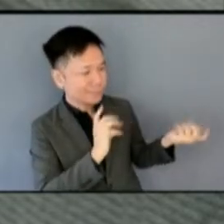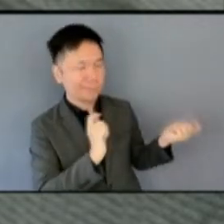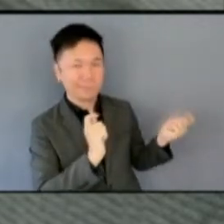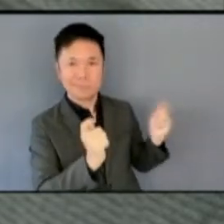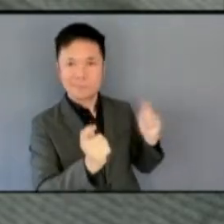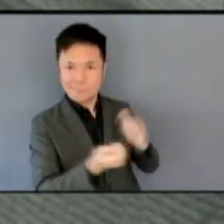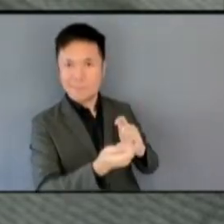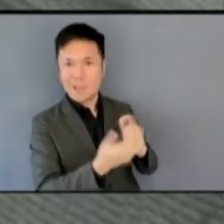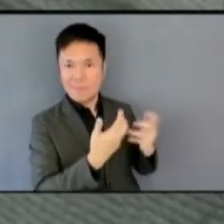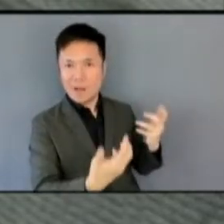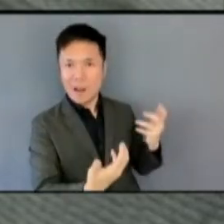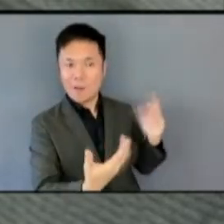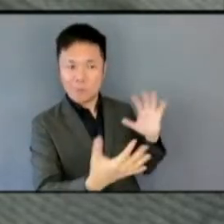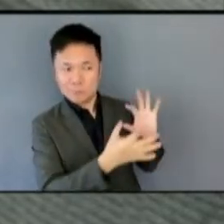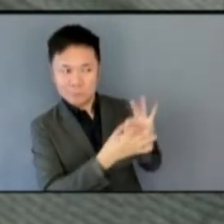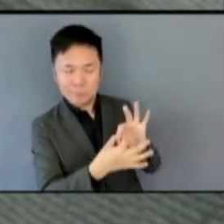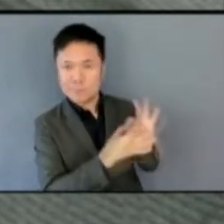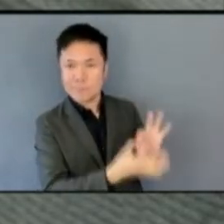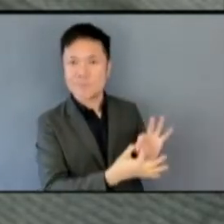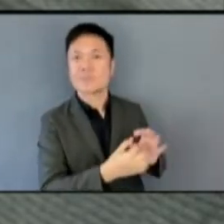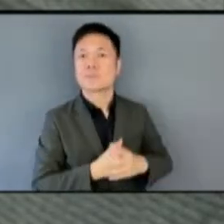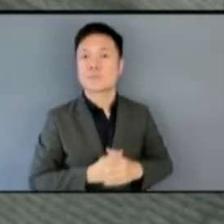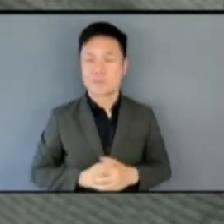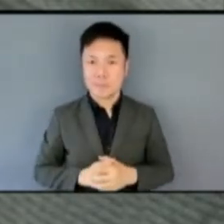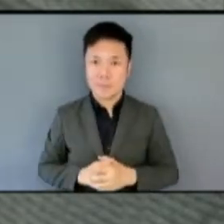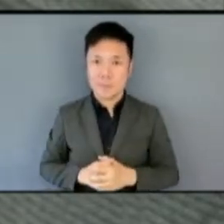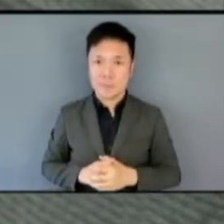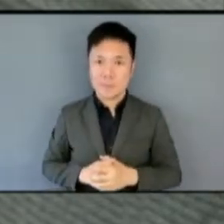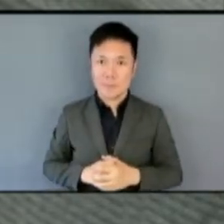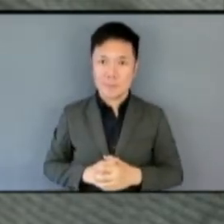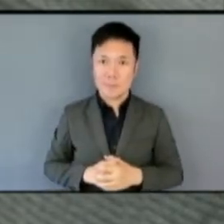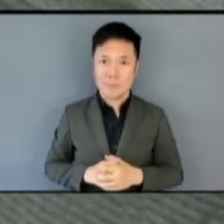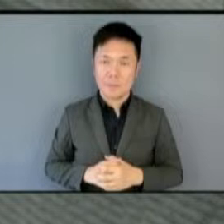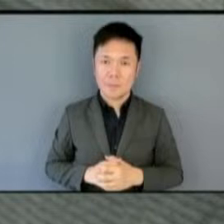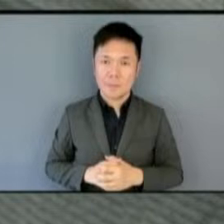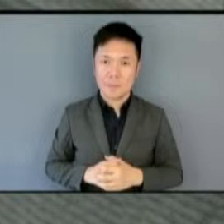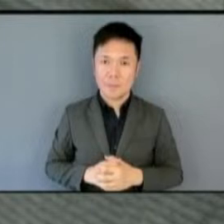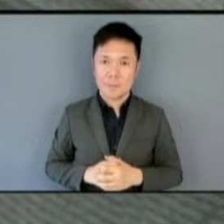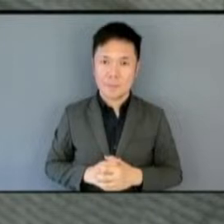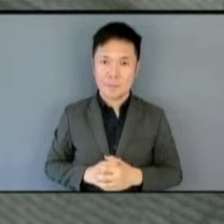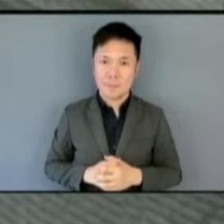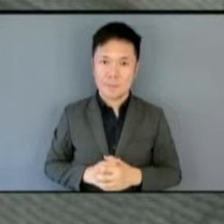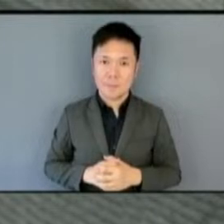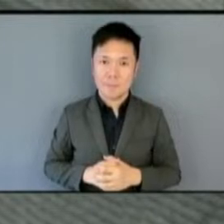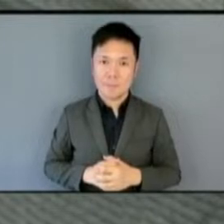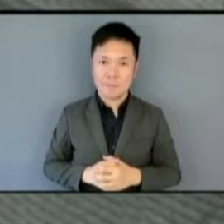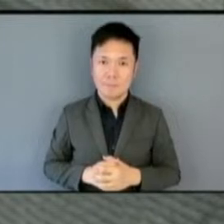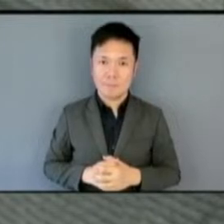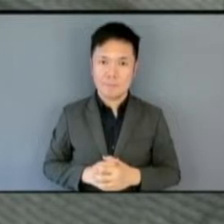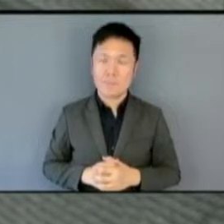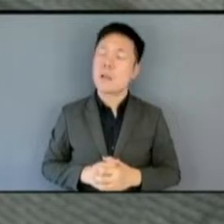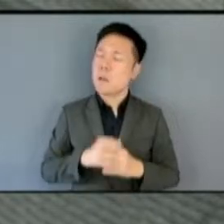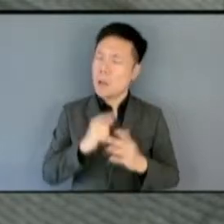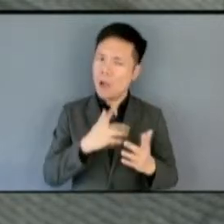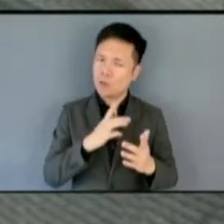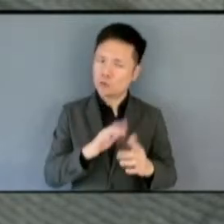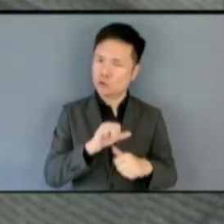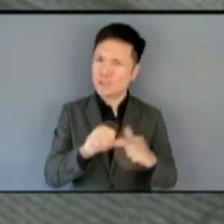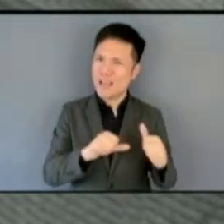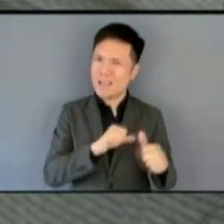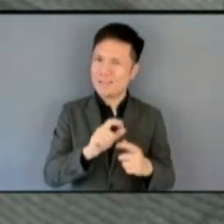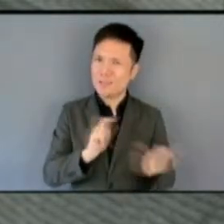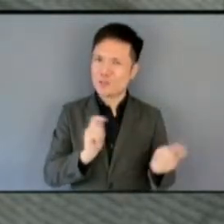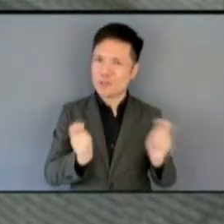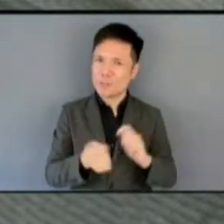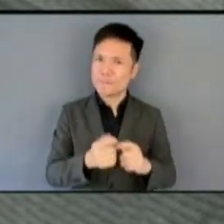relationships, and that also impact the society as a whole.